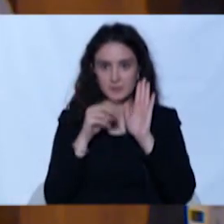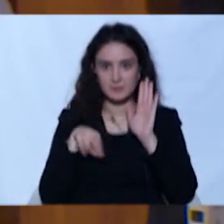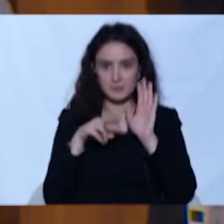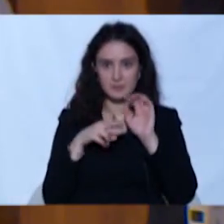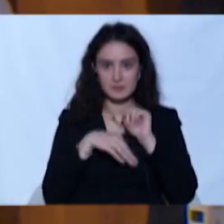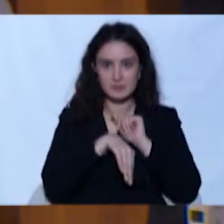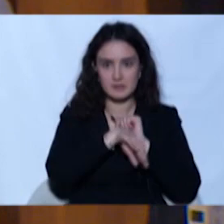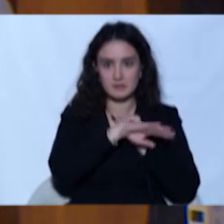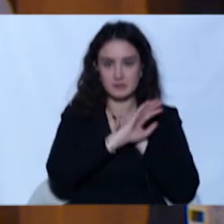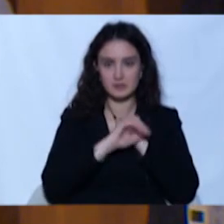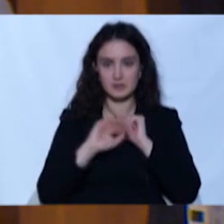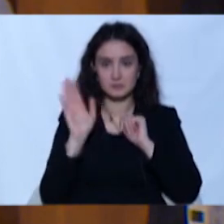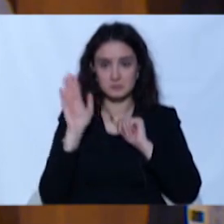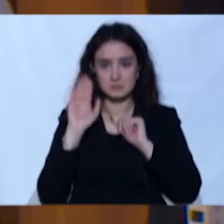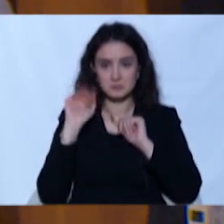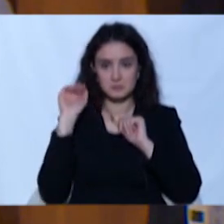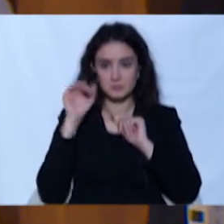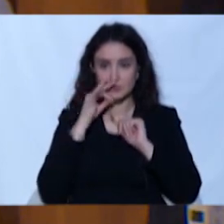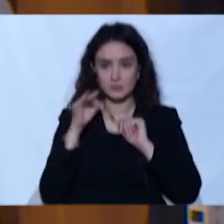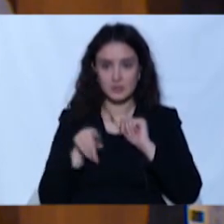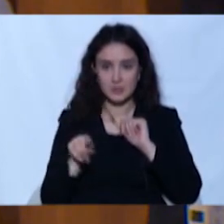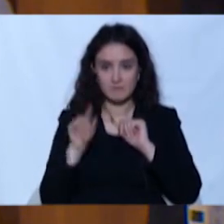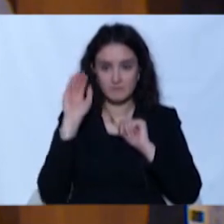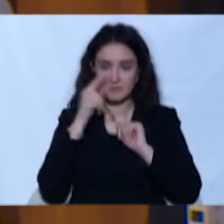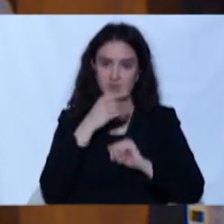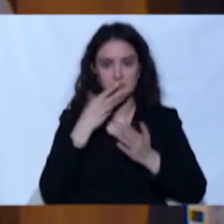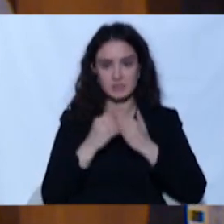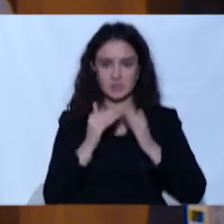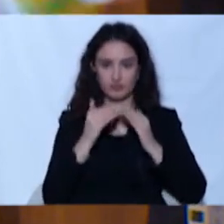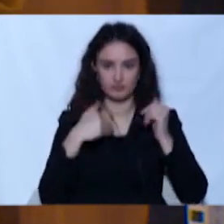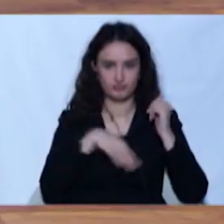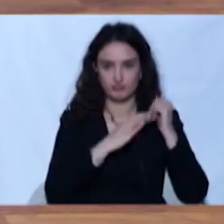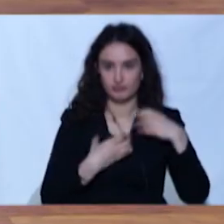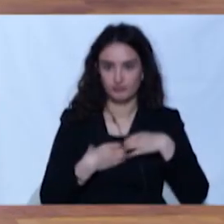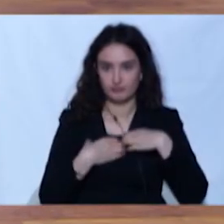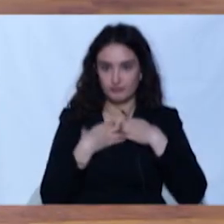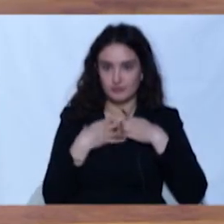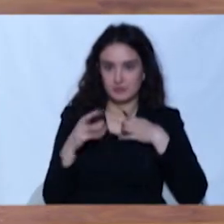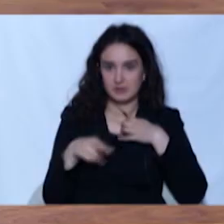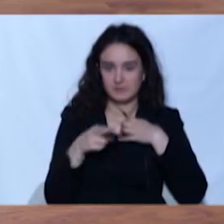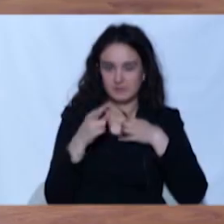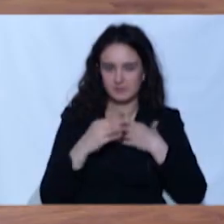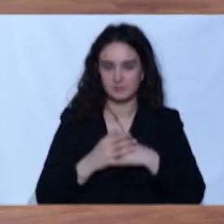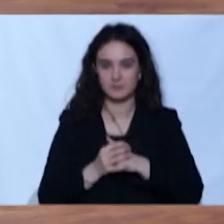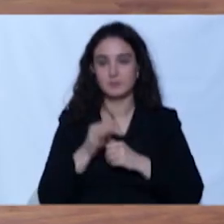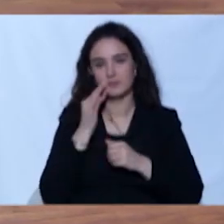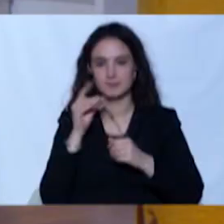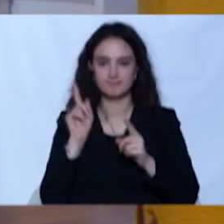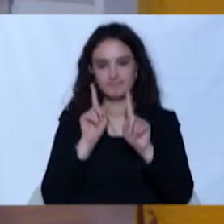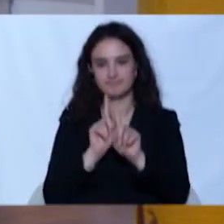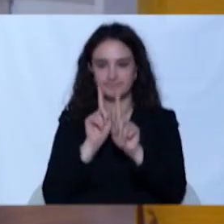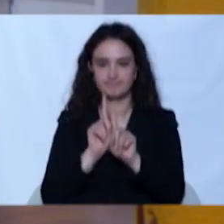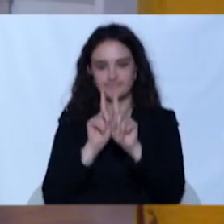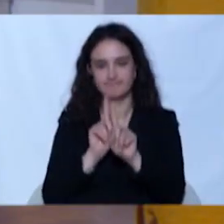said. Goodbye to the mouse and went to his house. They walked some more till the